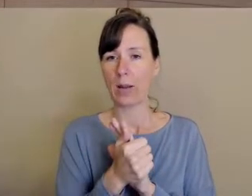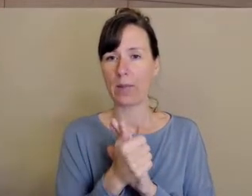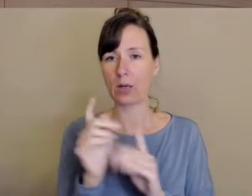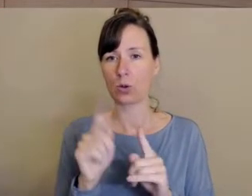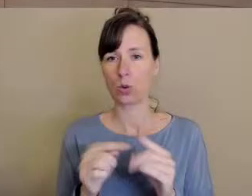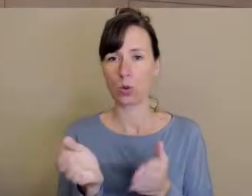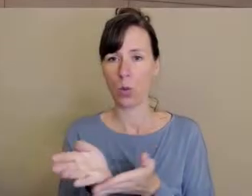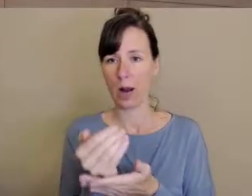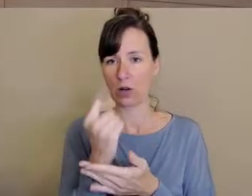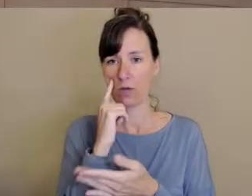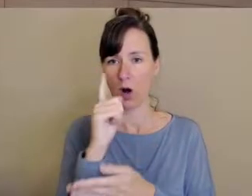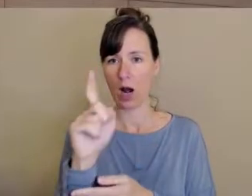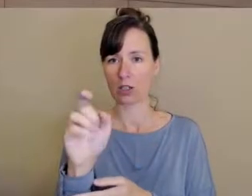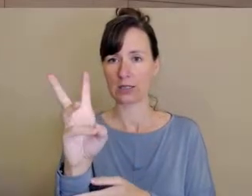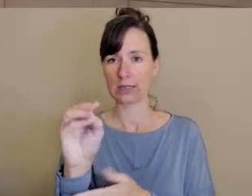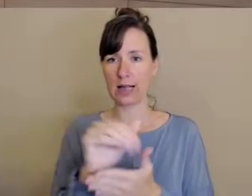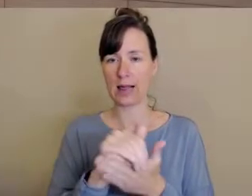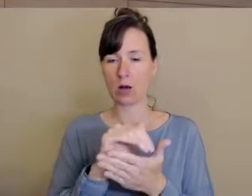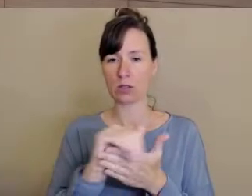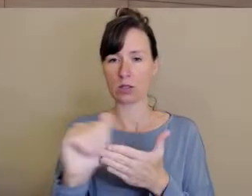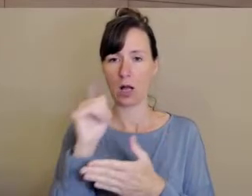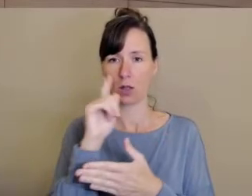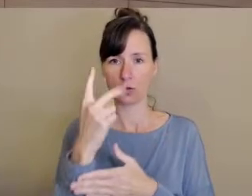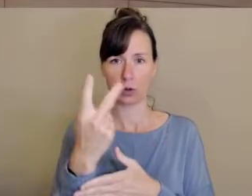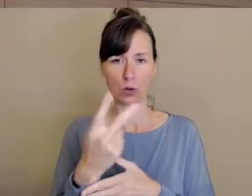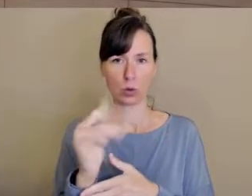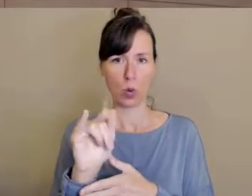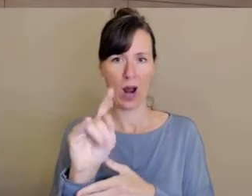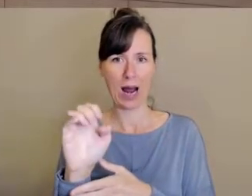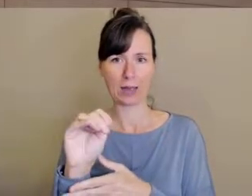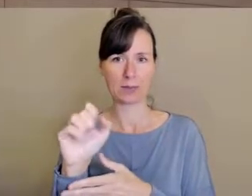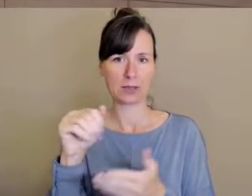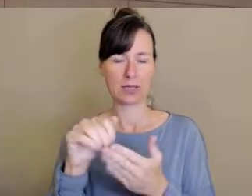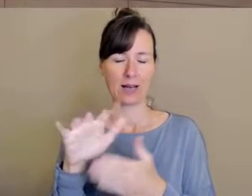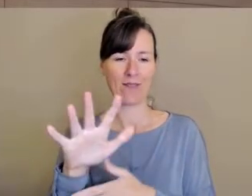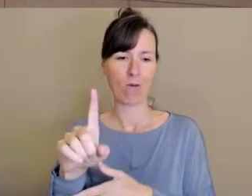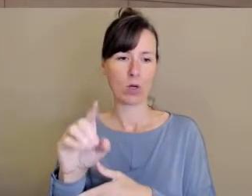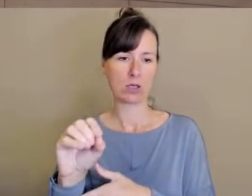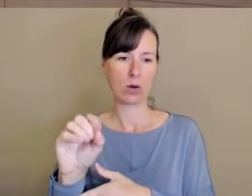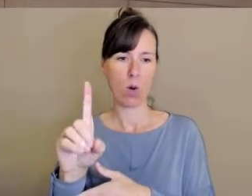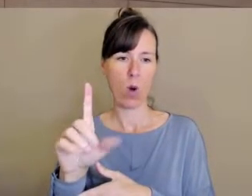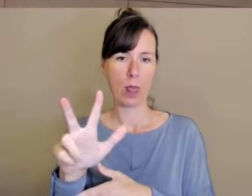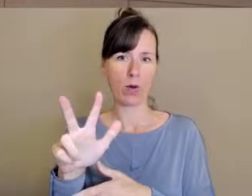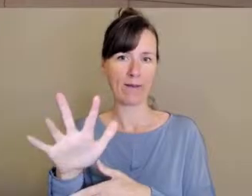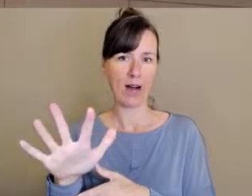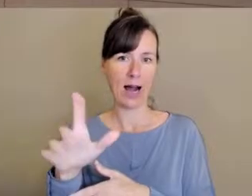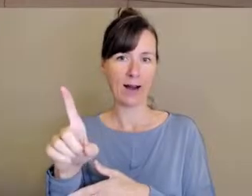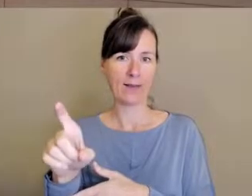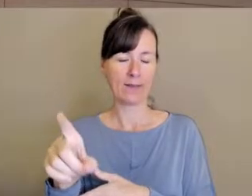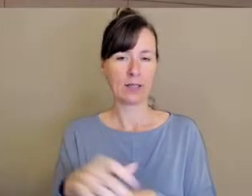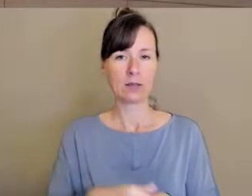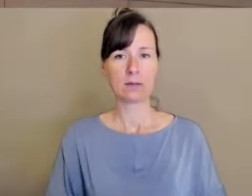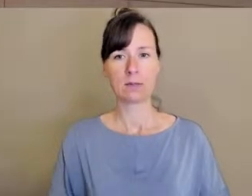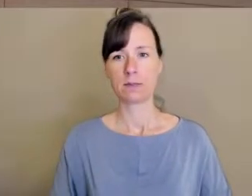these two items within 510135?